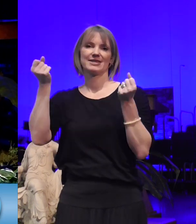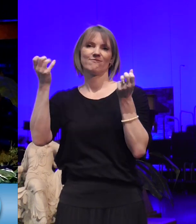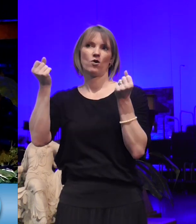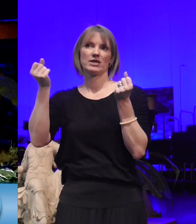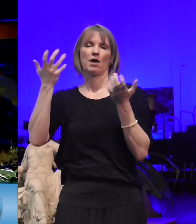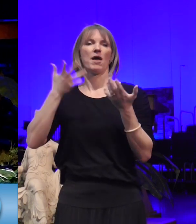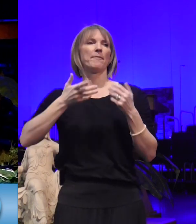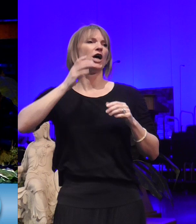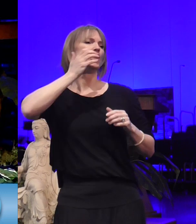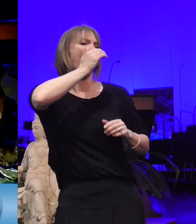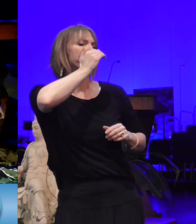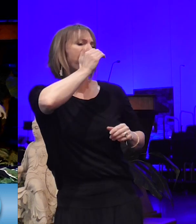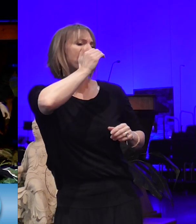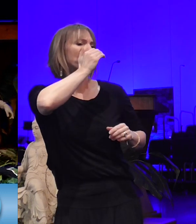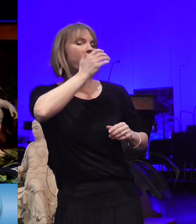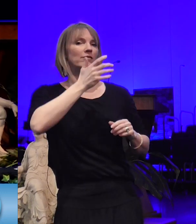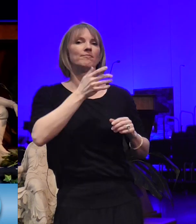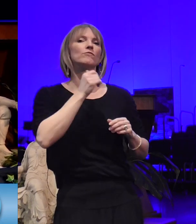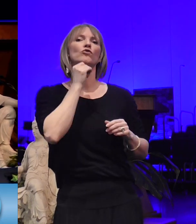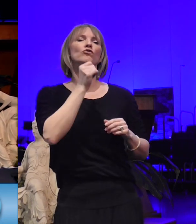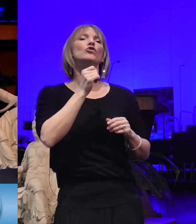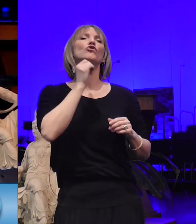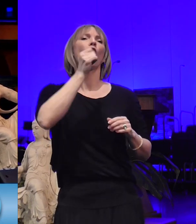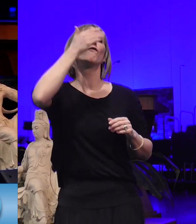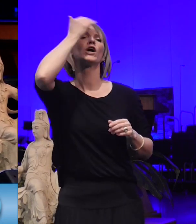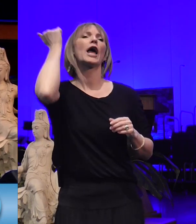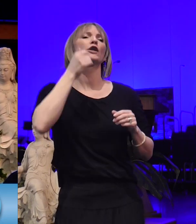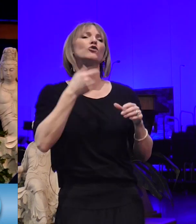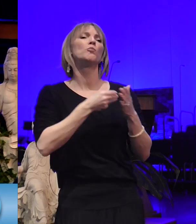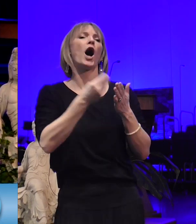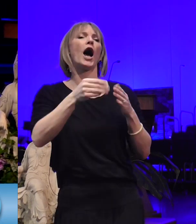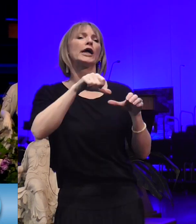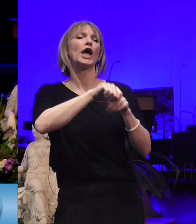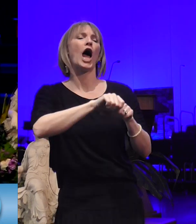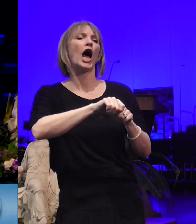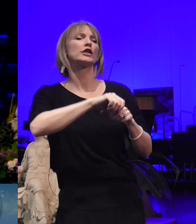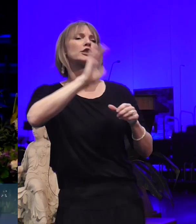not be booming, hey Josh, don't forget to get gas, it's me, God.